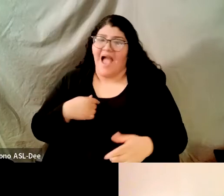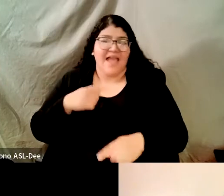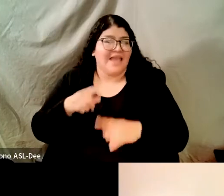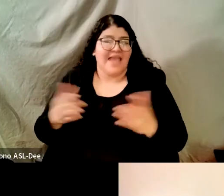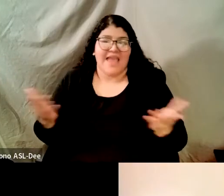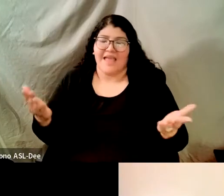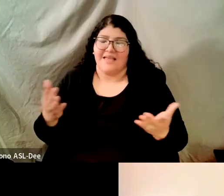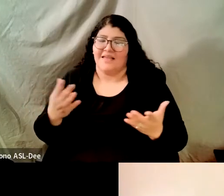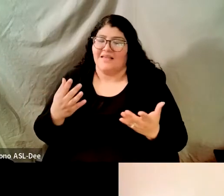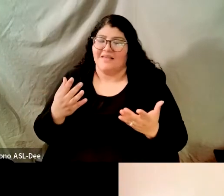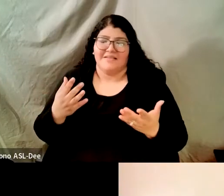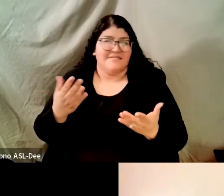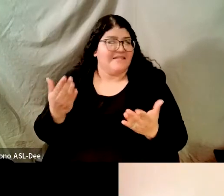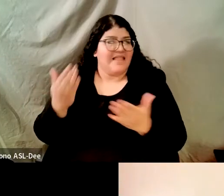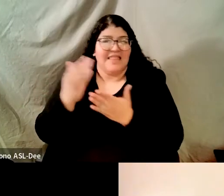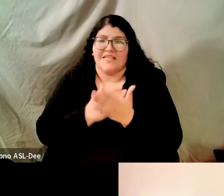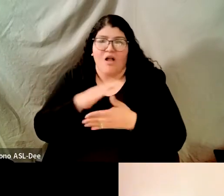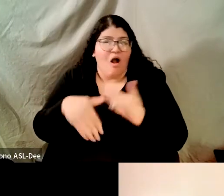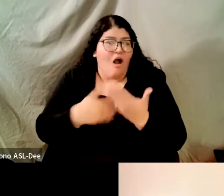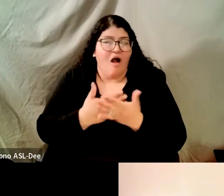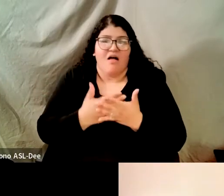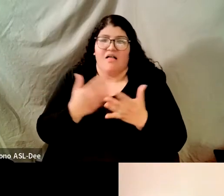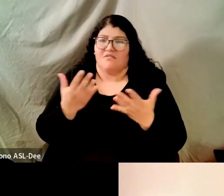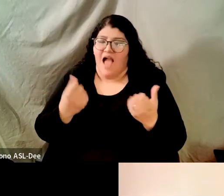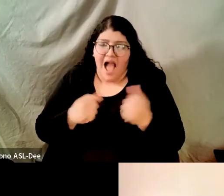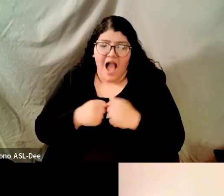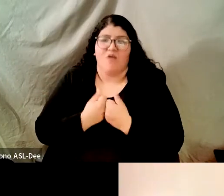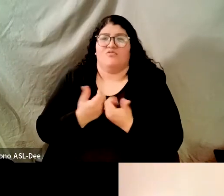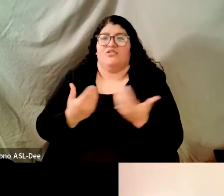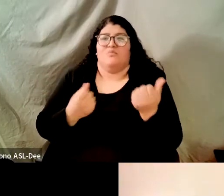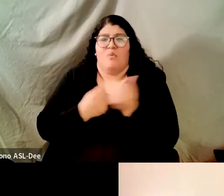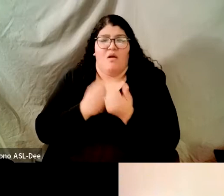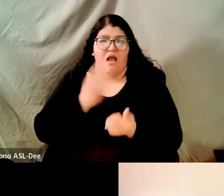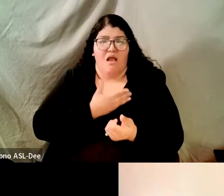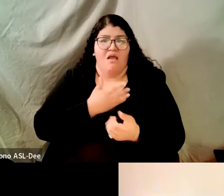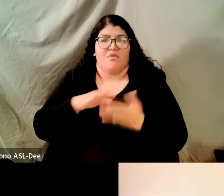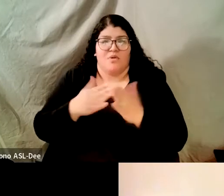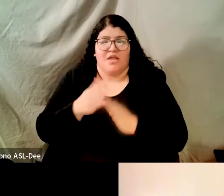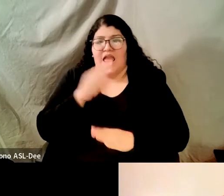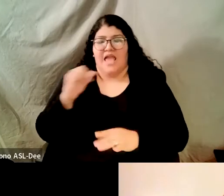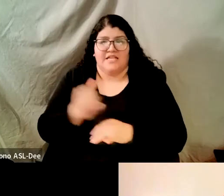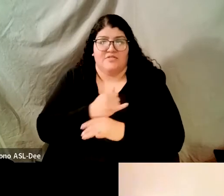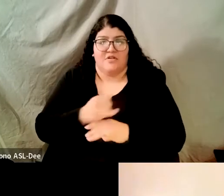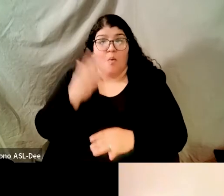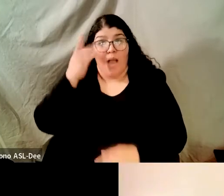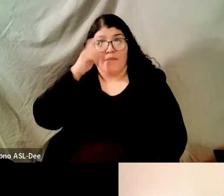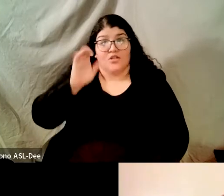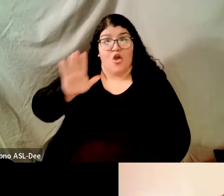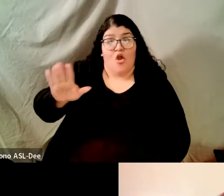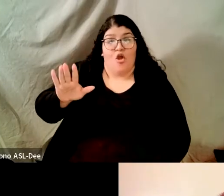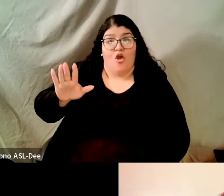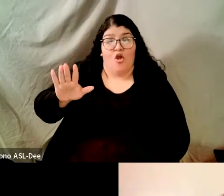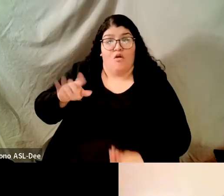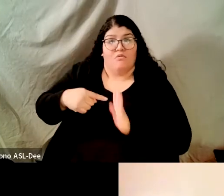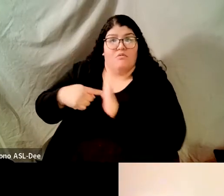how much Chenese has done for this community in this industry. And it's all because her platform is based on body